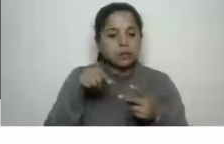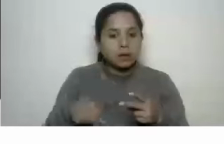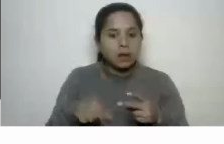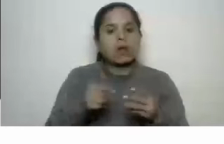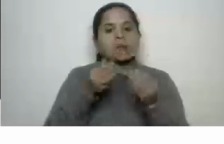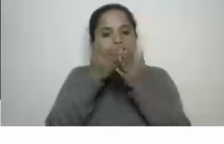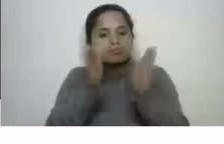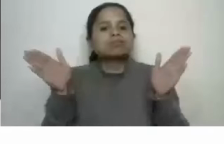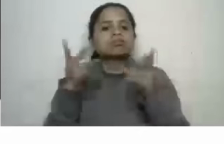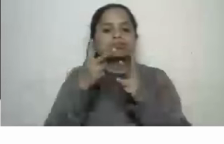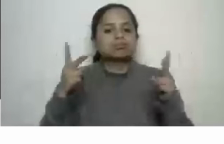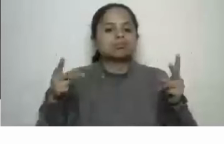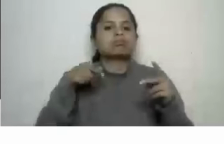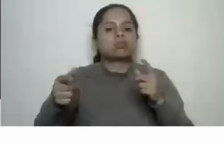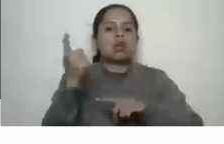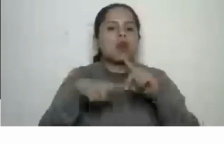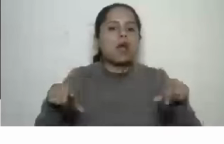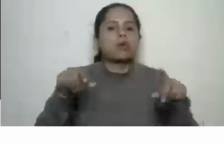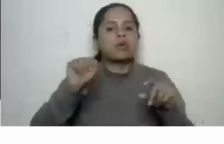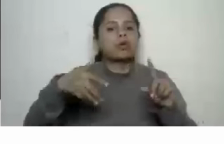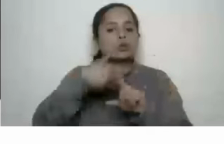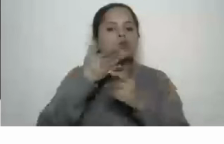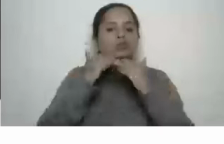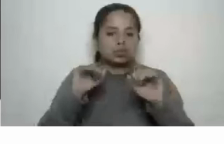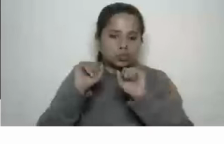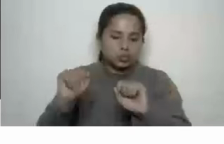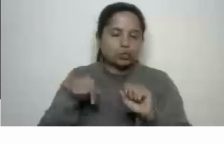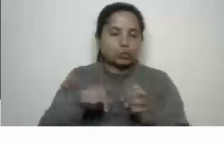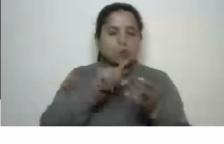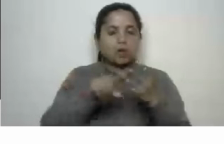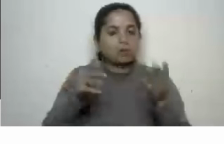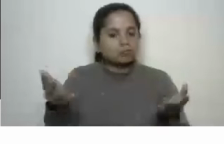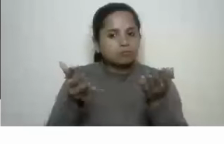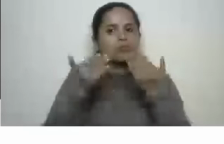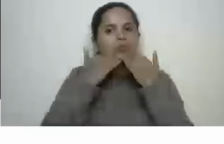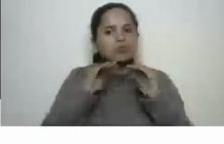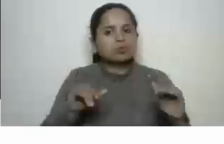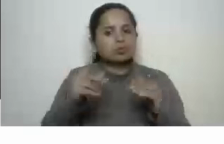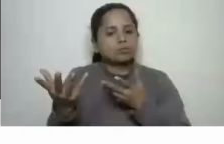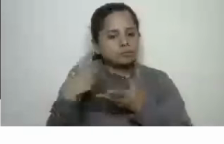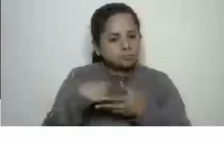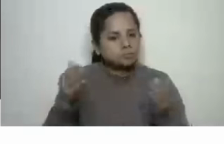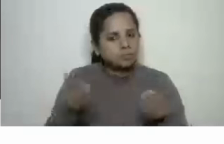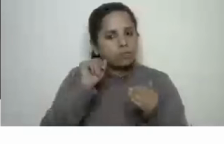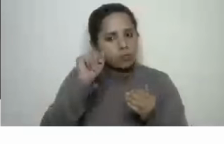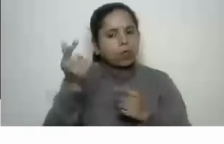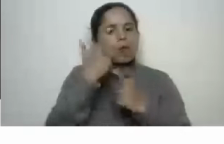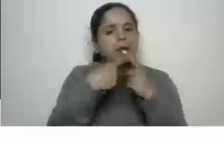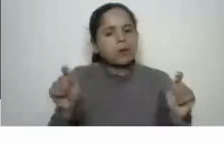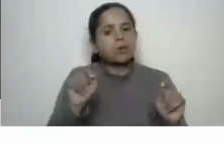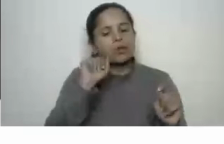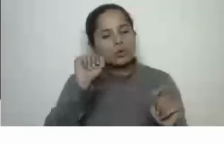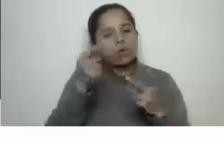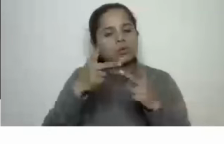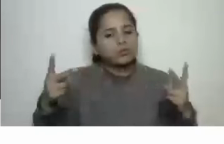leveraging the multilingual background of students. And the last one is encouraging students to contribute to the linguistic landscape. And